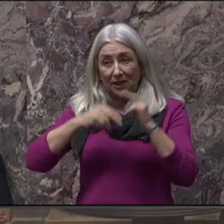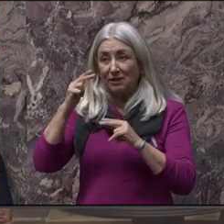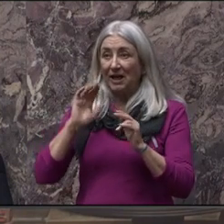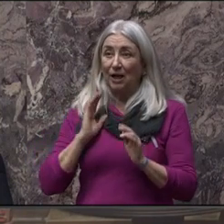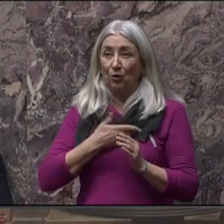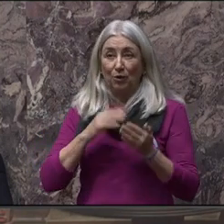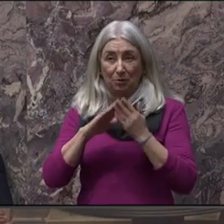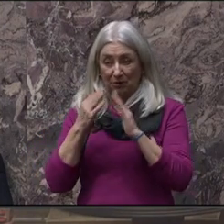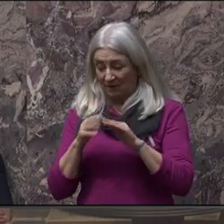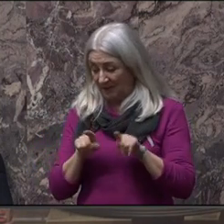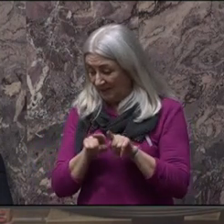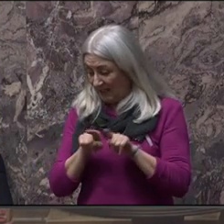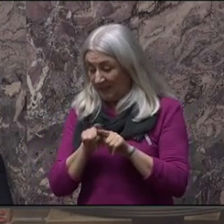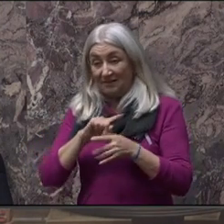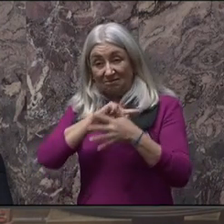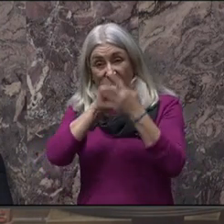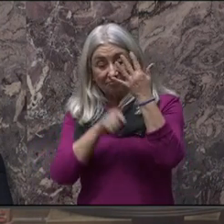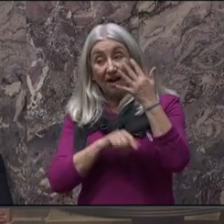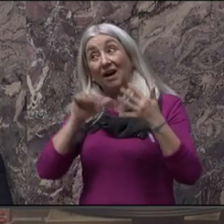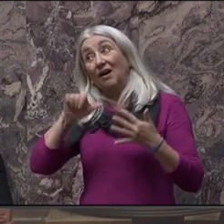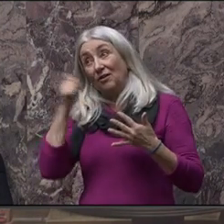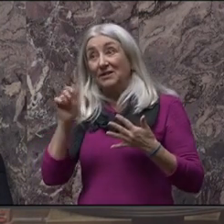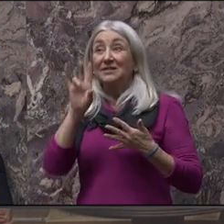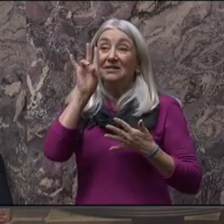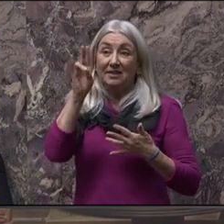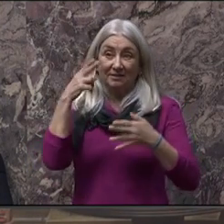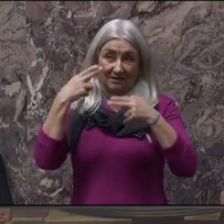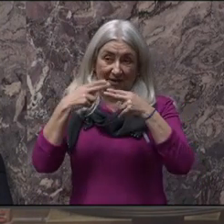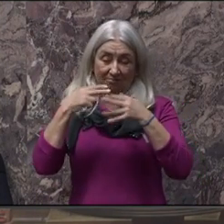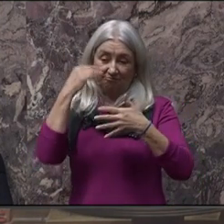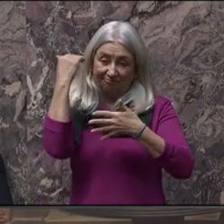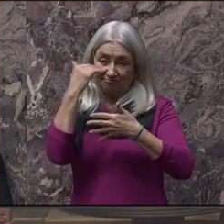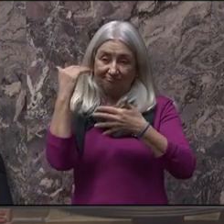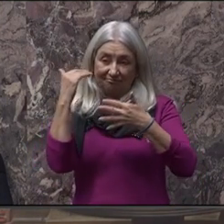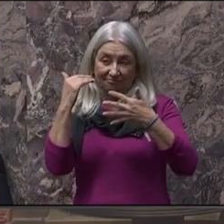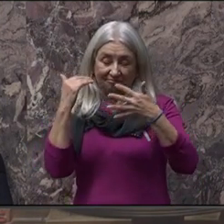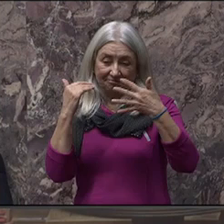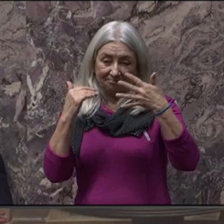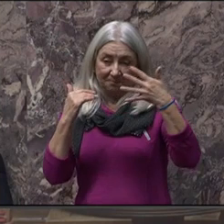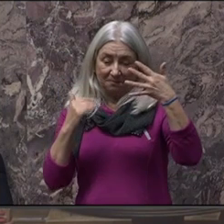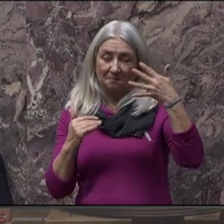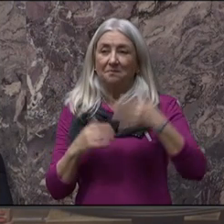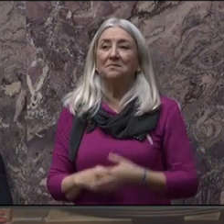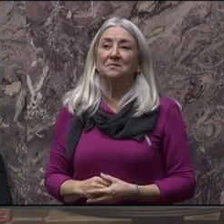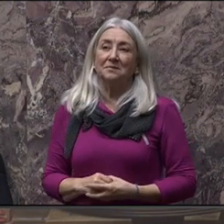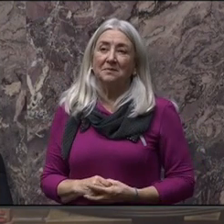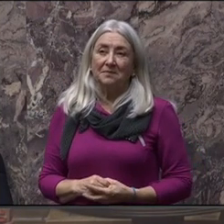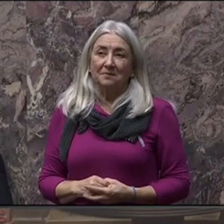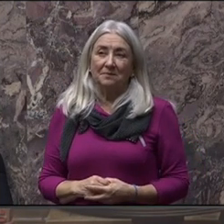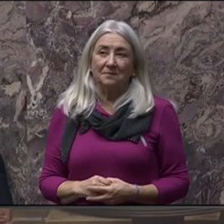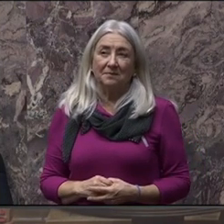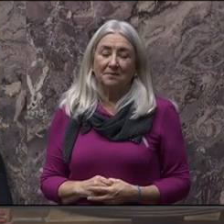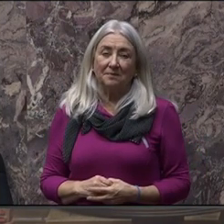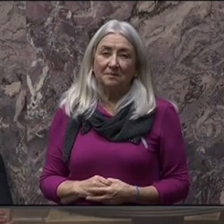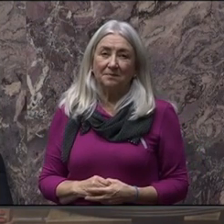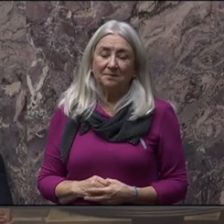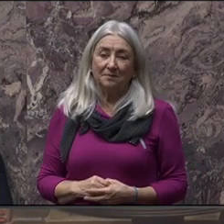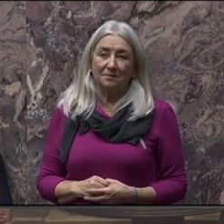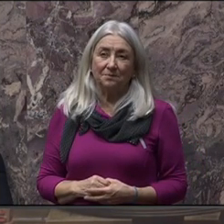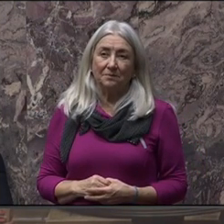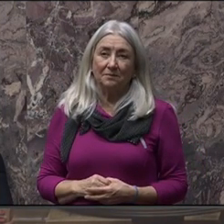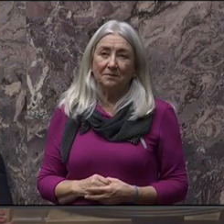as Robin Hood, Murray Newman, Bing Tom, Jim Monroe, Dr. Raj